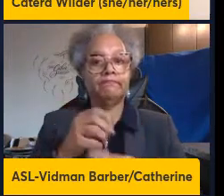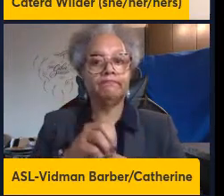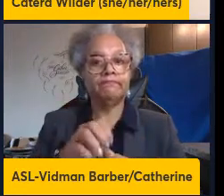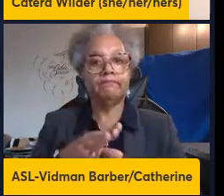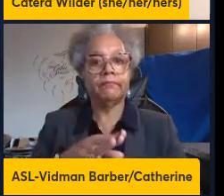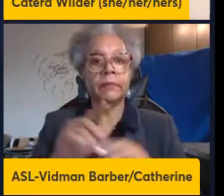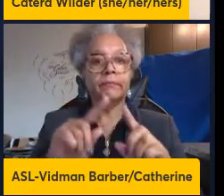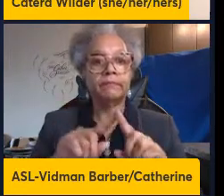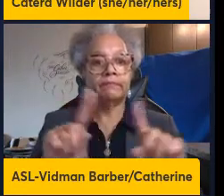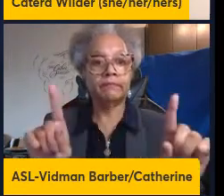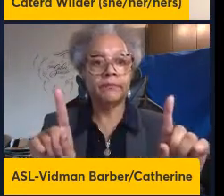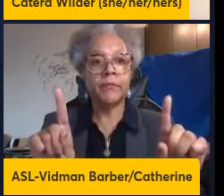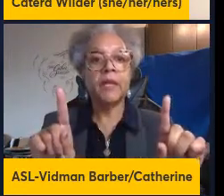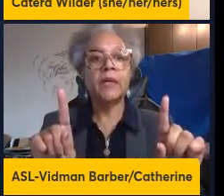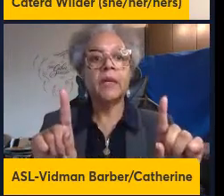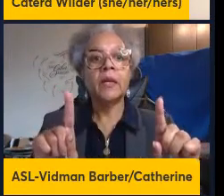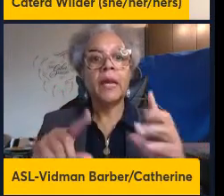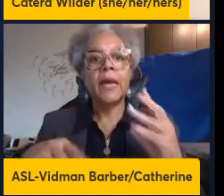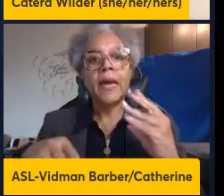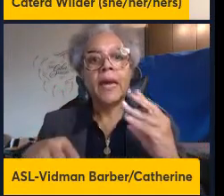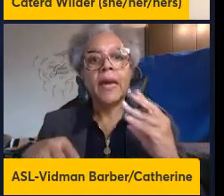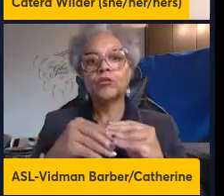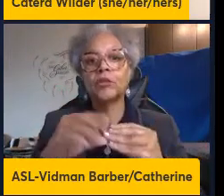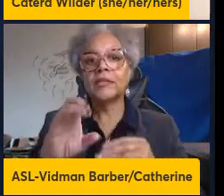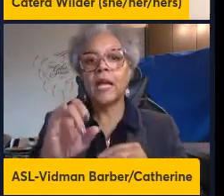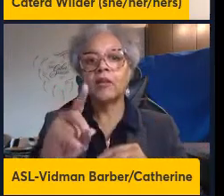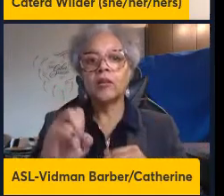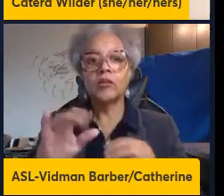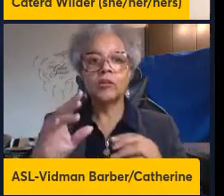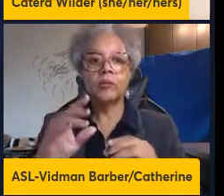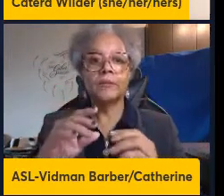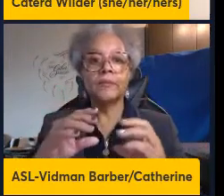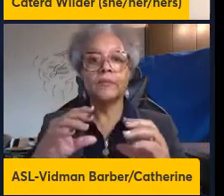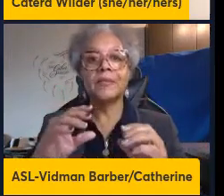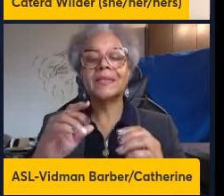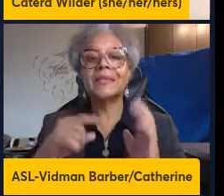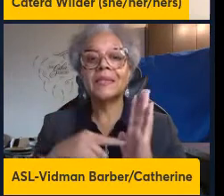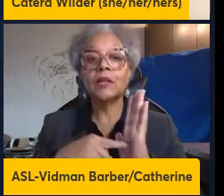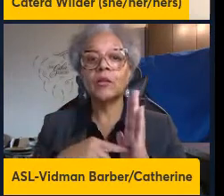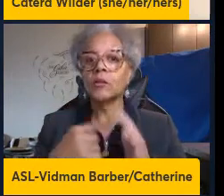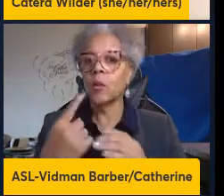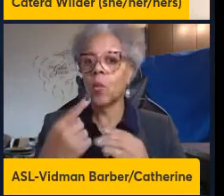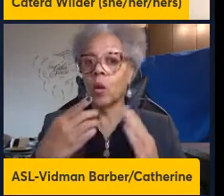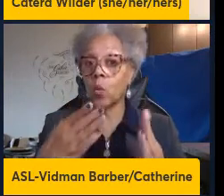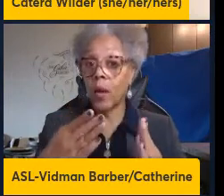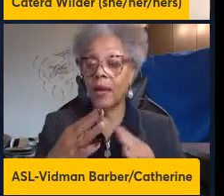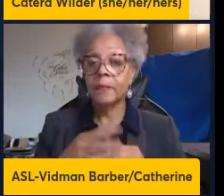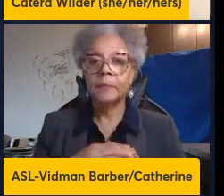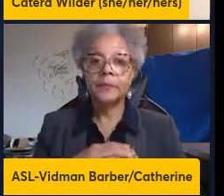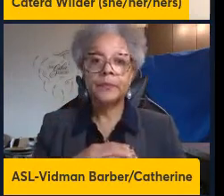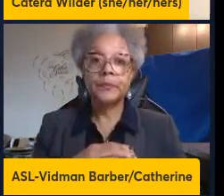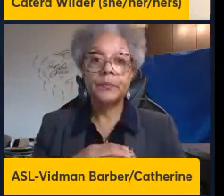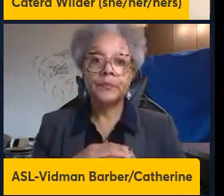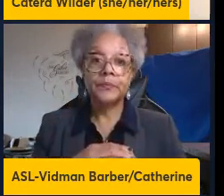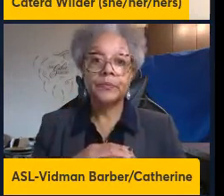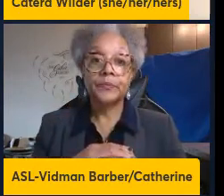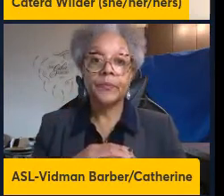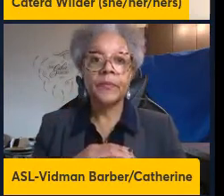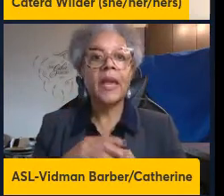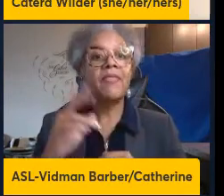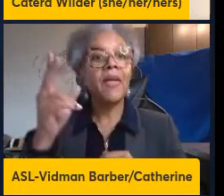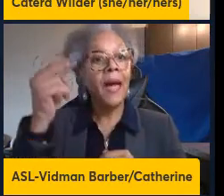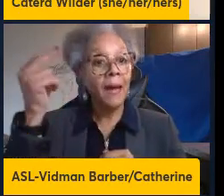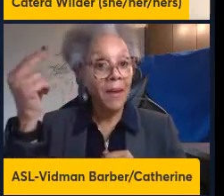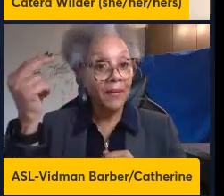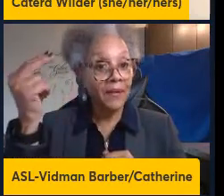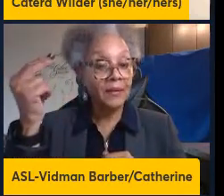distinguish multiple extracellular signals? And so one way that this could occur, and a hypothesis I had